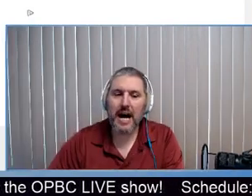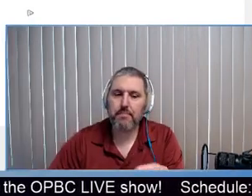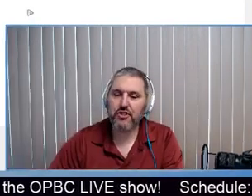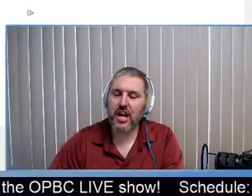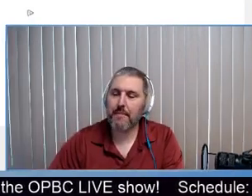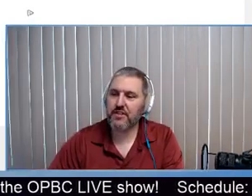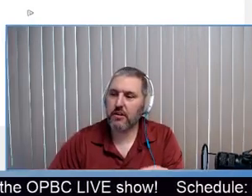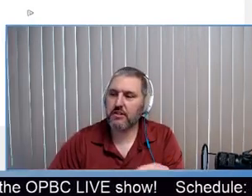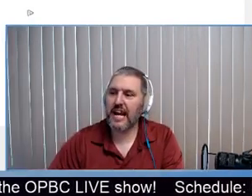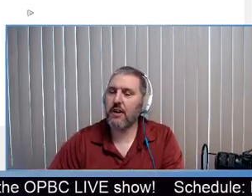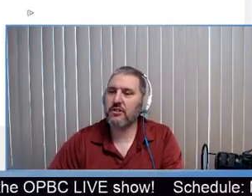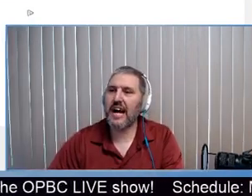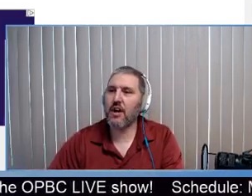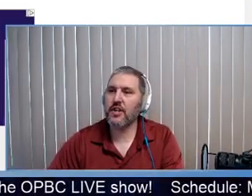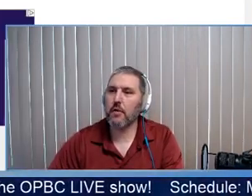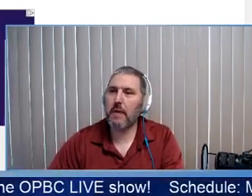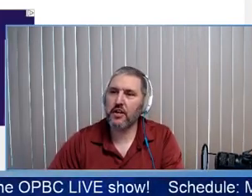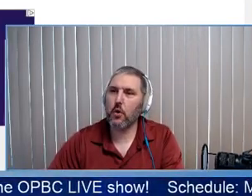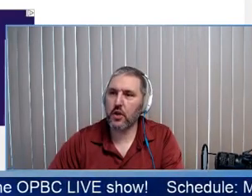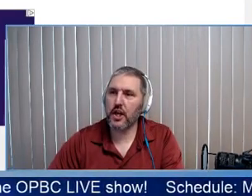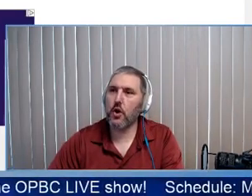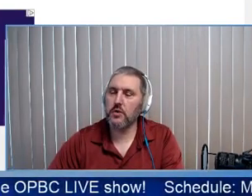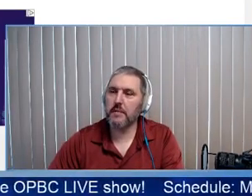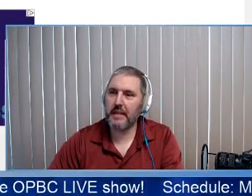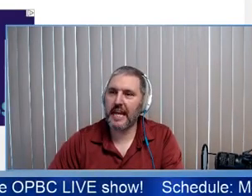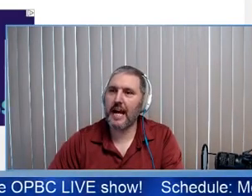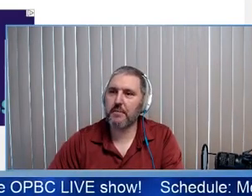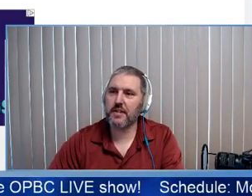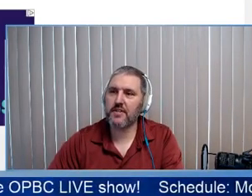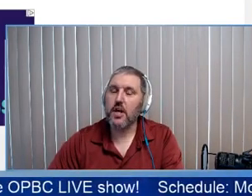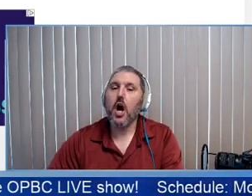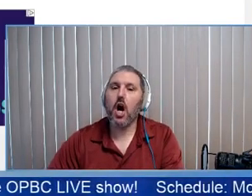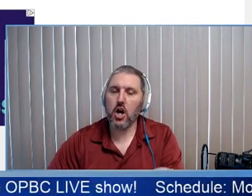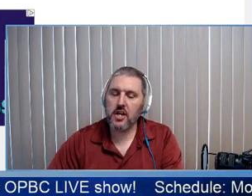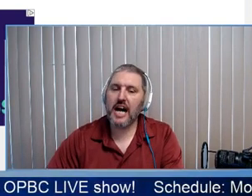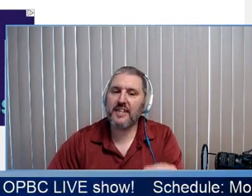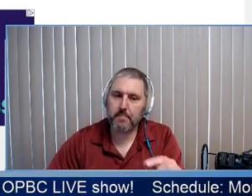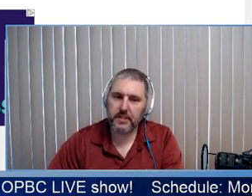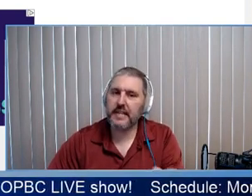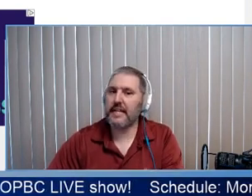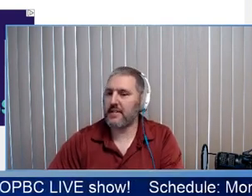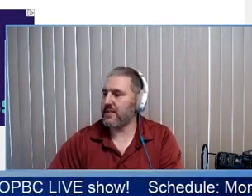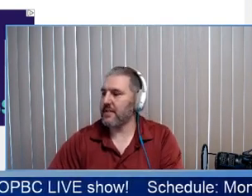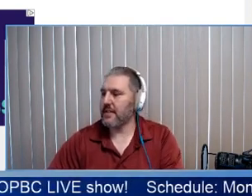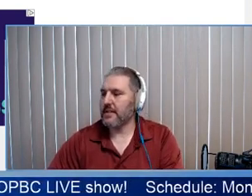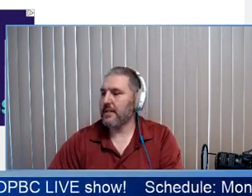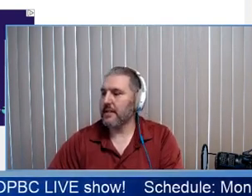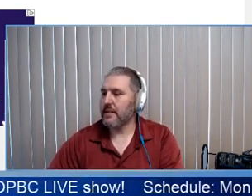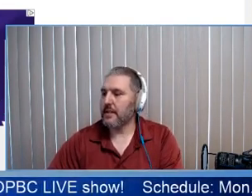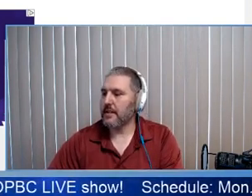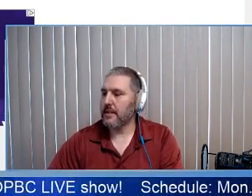Mom and pop shops that are downtown that are minority owned in Minneapolis are not the police.